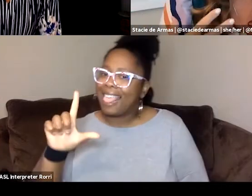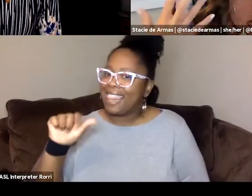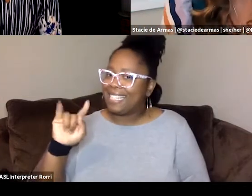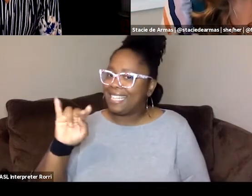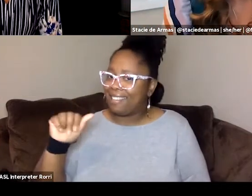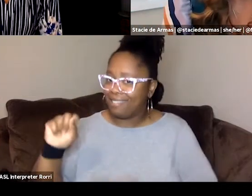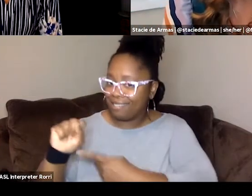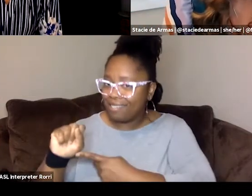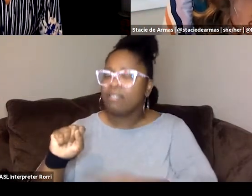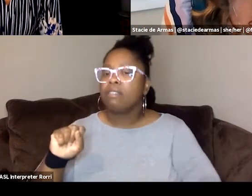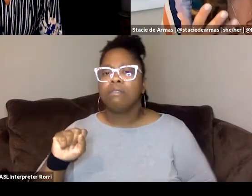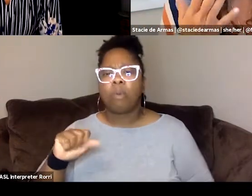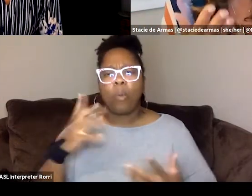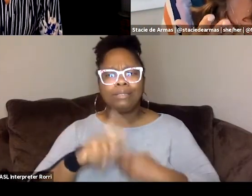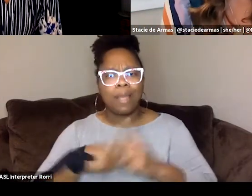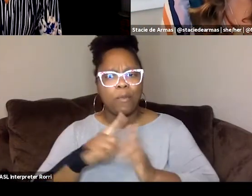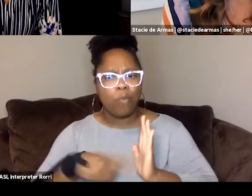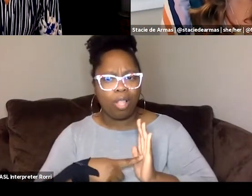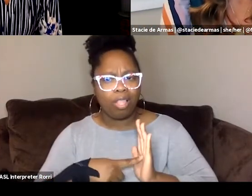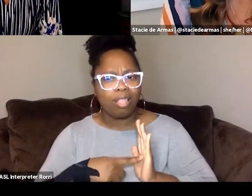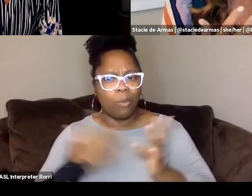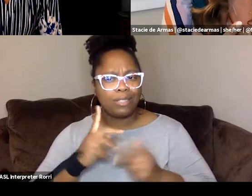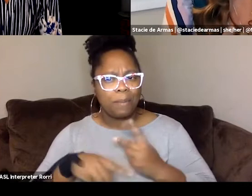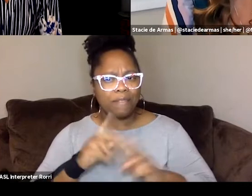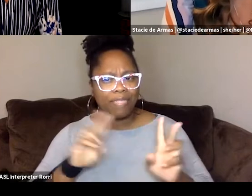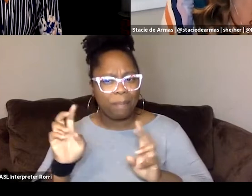in which we are present in, right? So this is what you're saying, which is